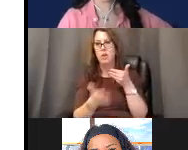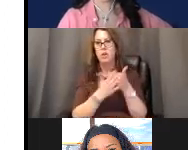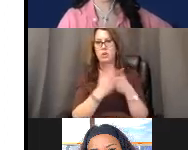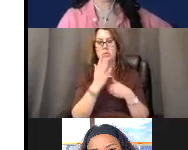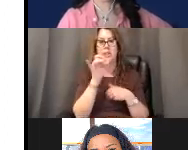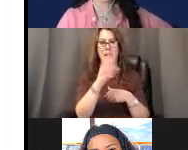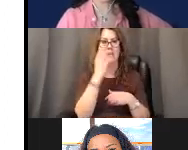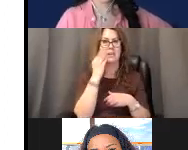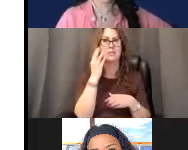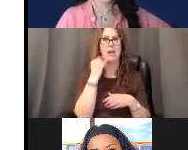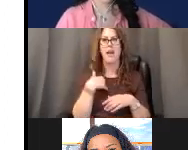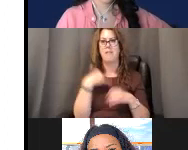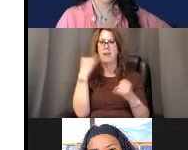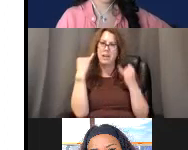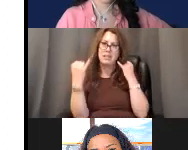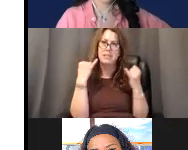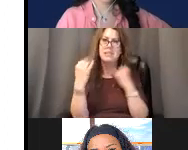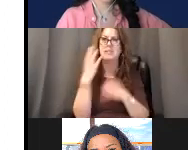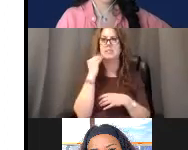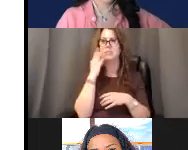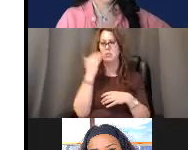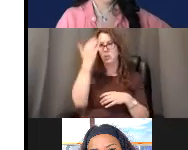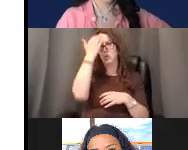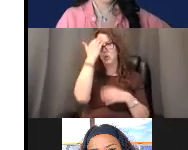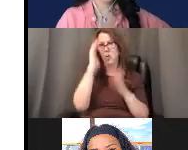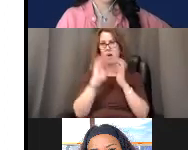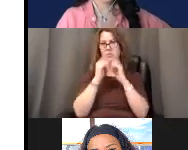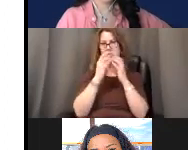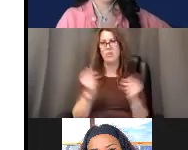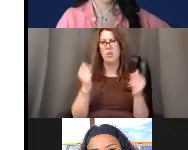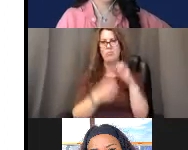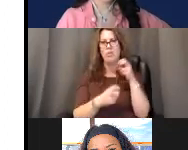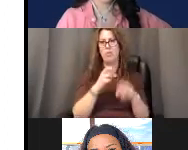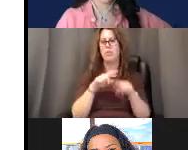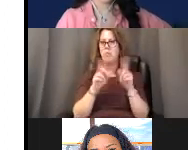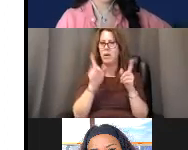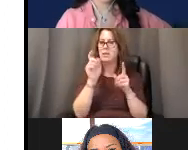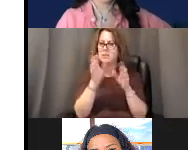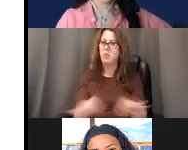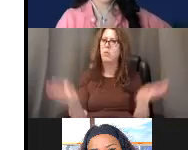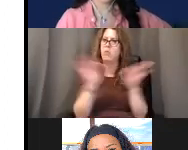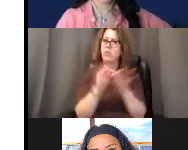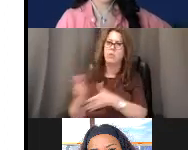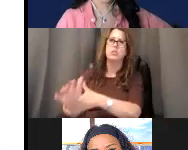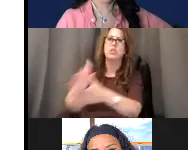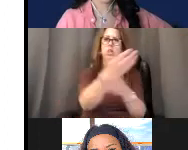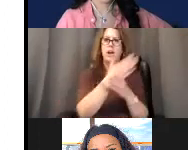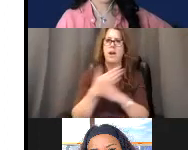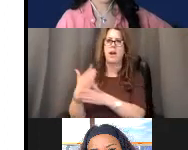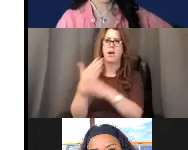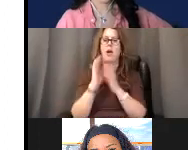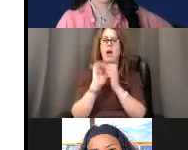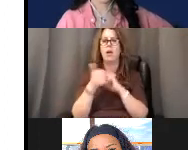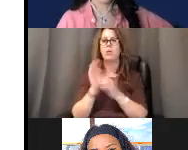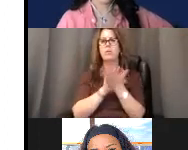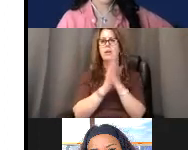have ideas. And the work is, how do we power share? How do we bring them into decision making? How do we become